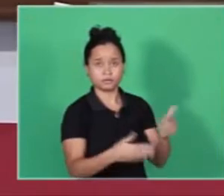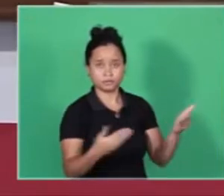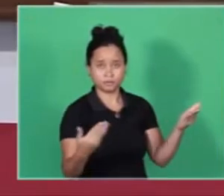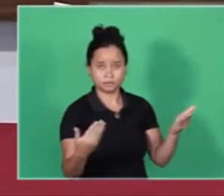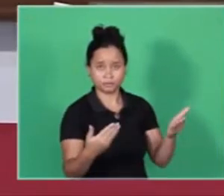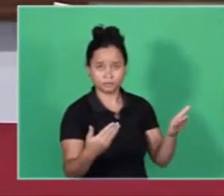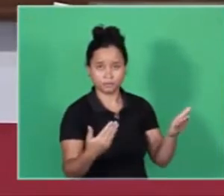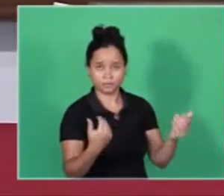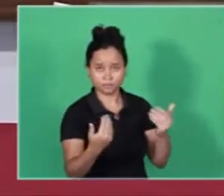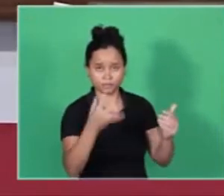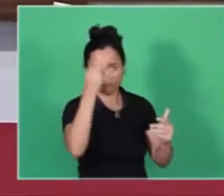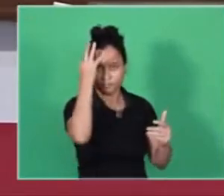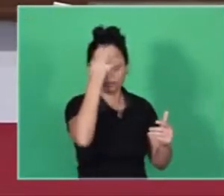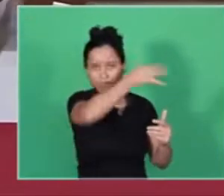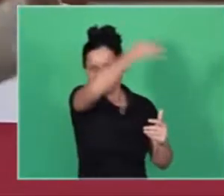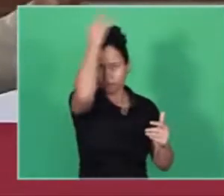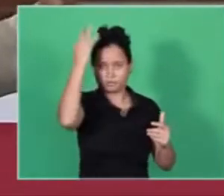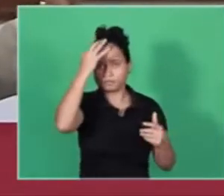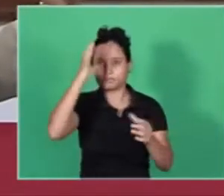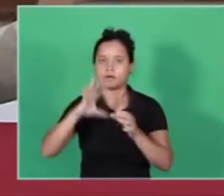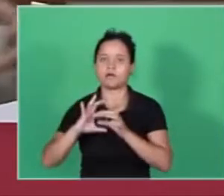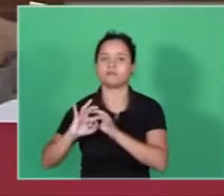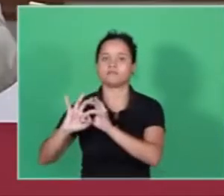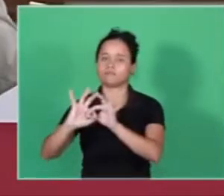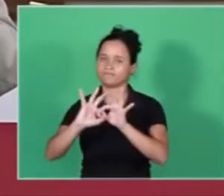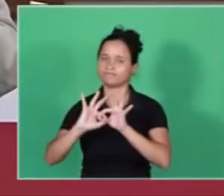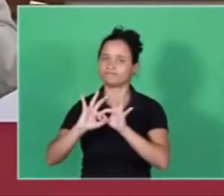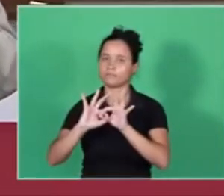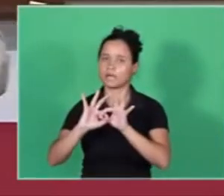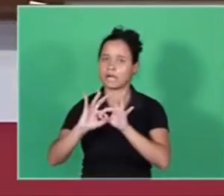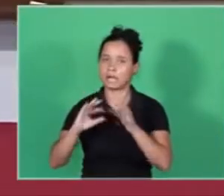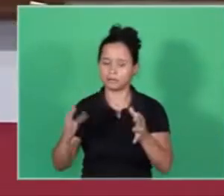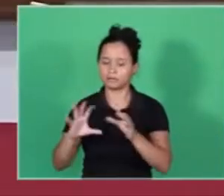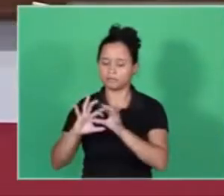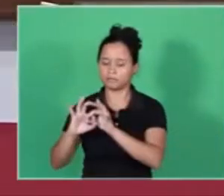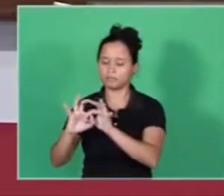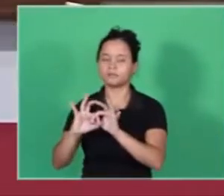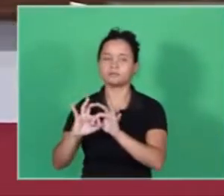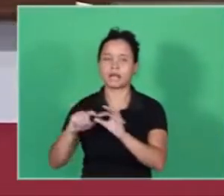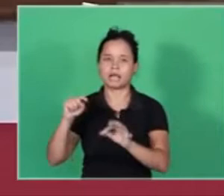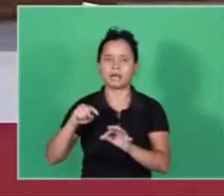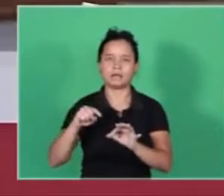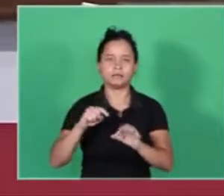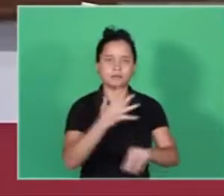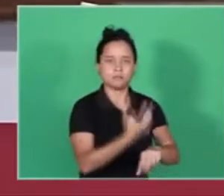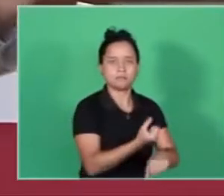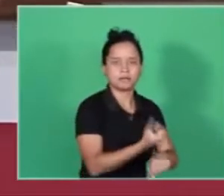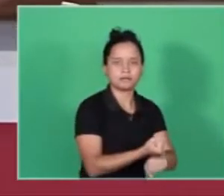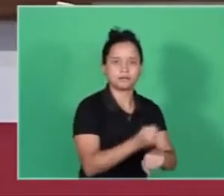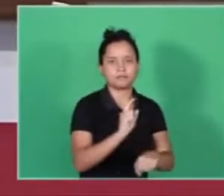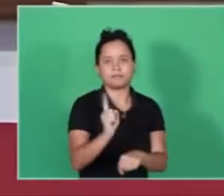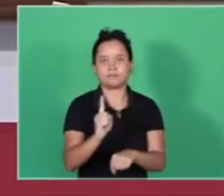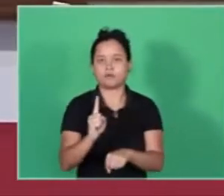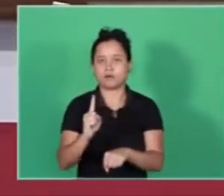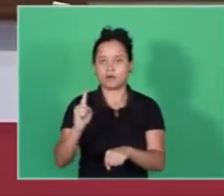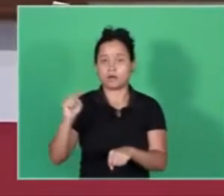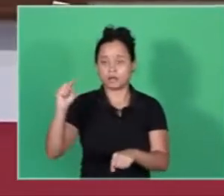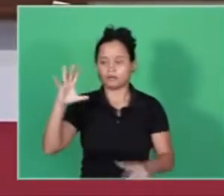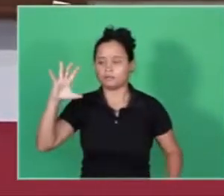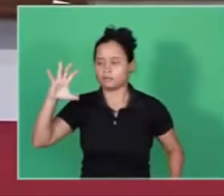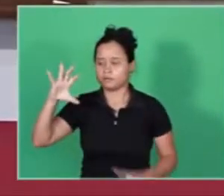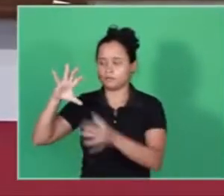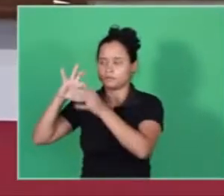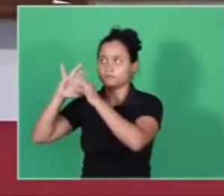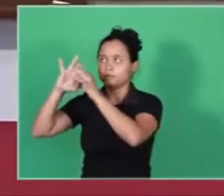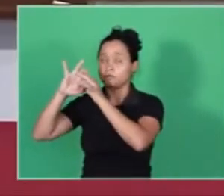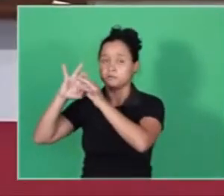was the fellowship with the Holy Spirit. That remained. That's not matter. What connects man to